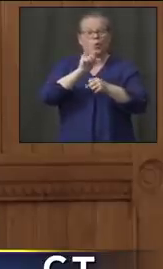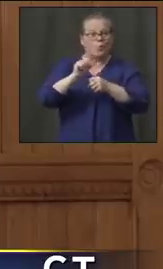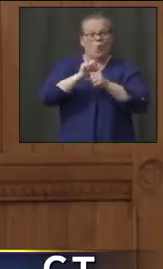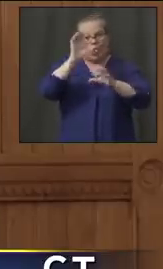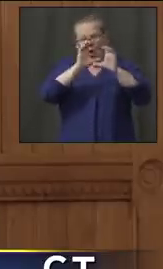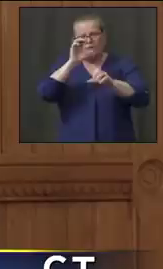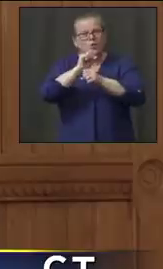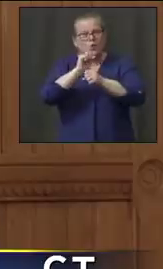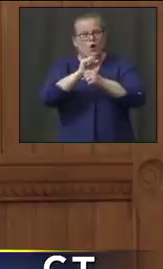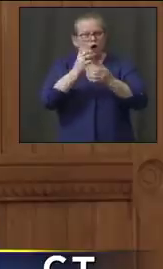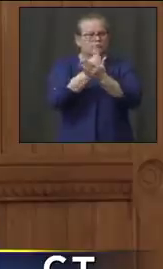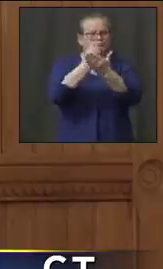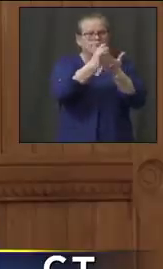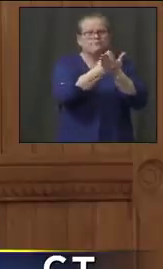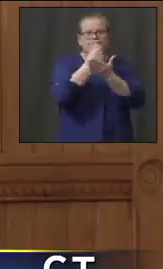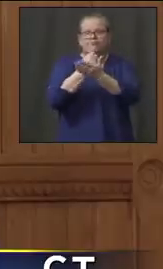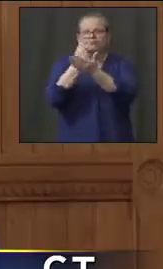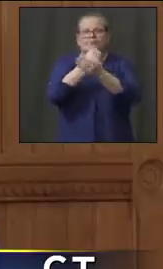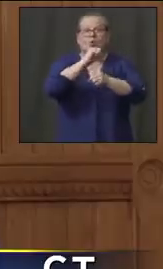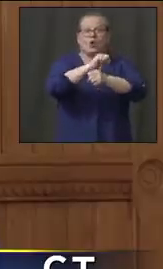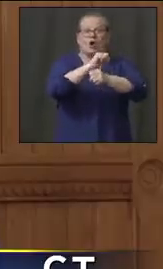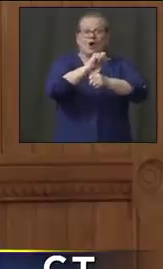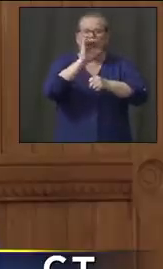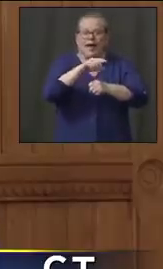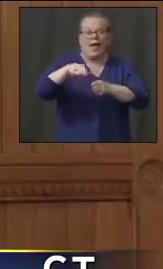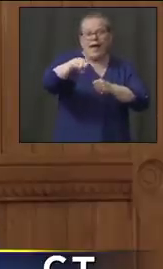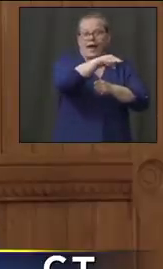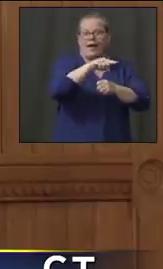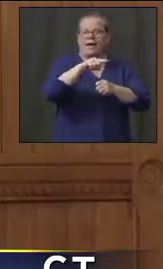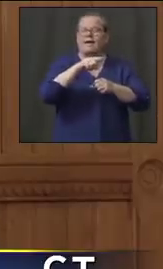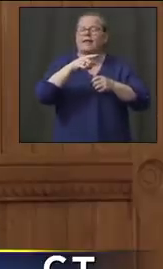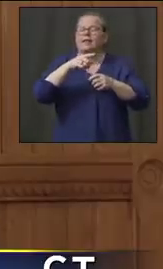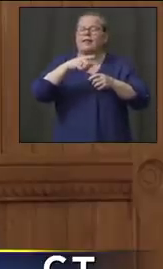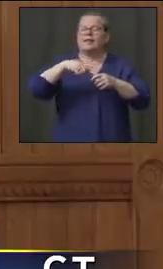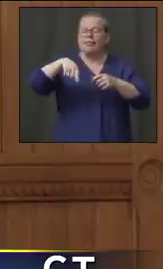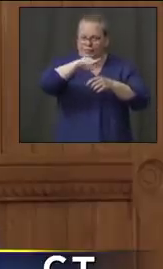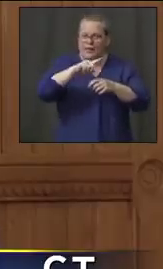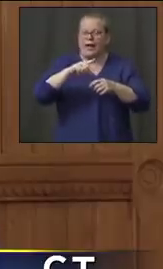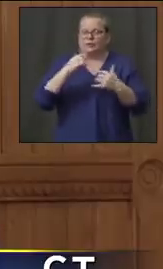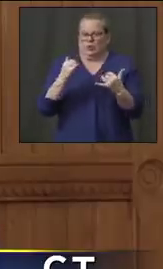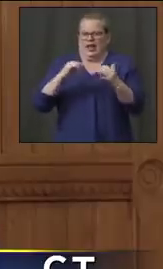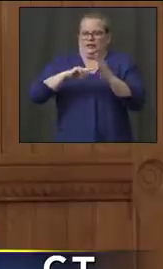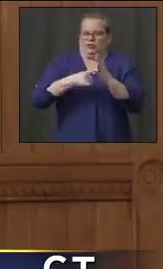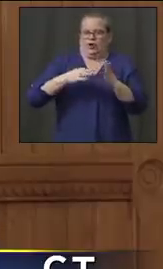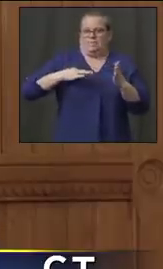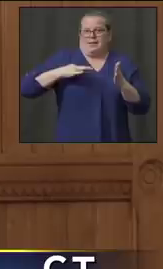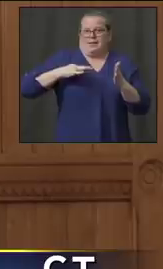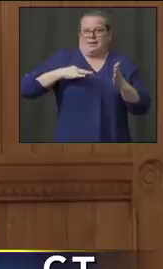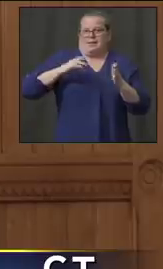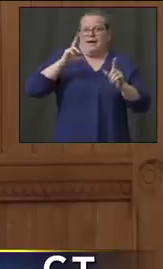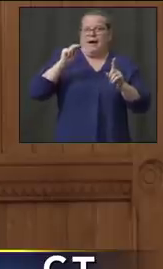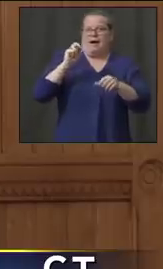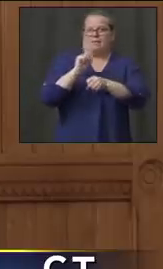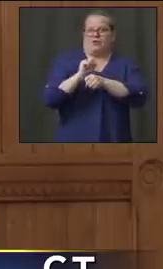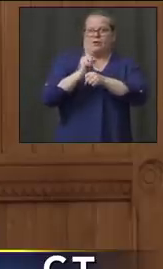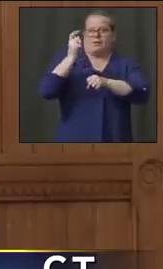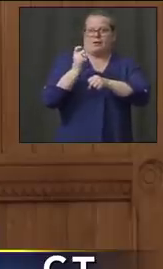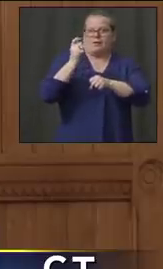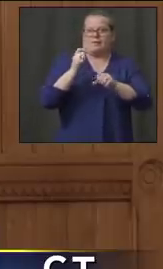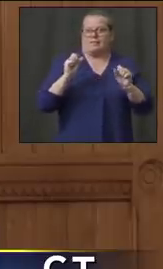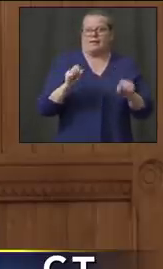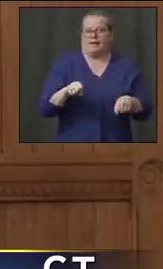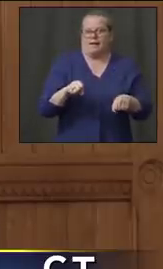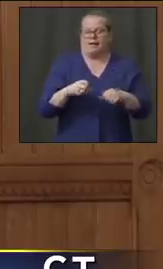progress. And I think as they dig out from underneath that, people who have questions will get those questions answered. We've given them every resource they've asked